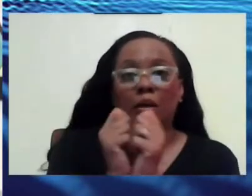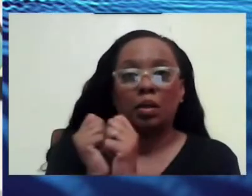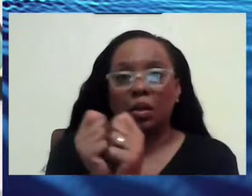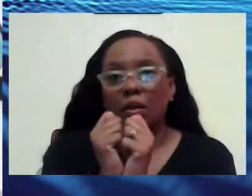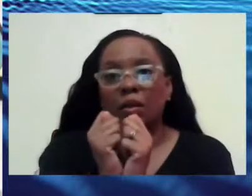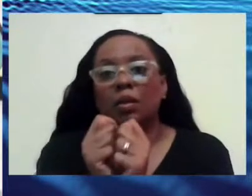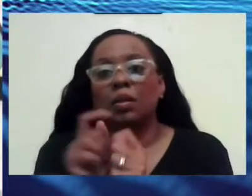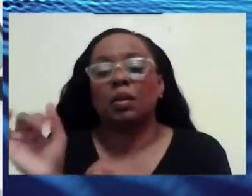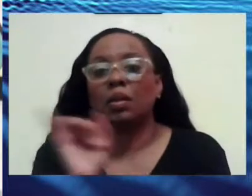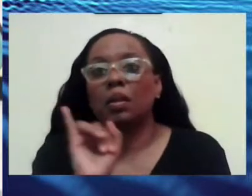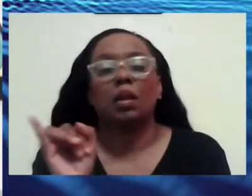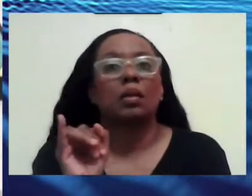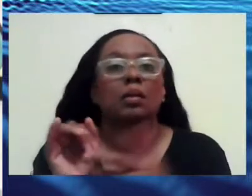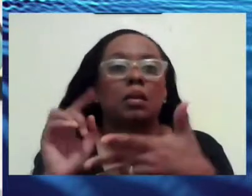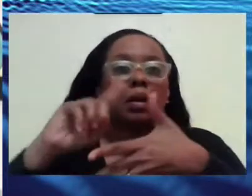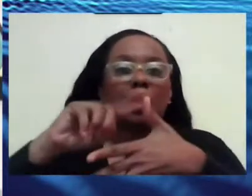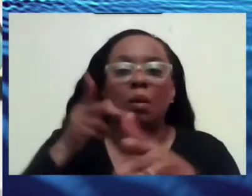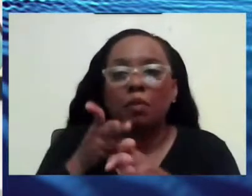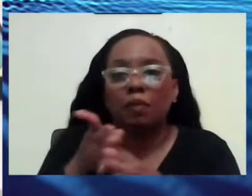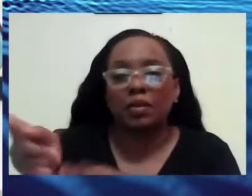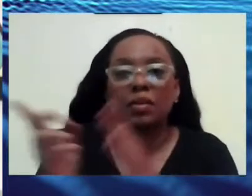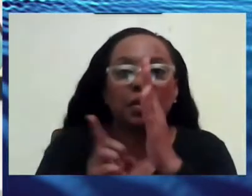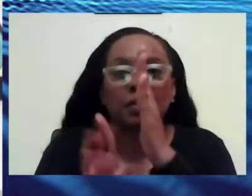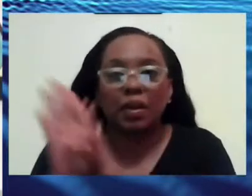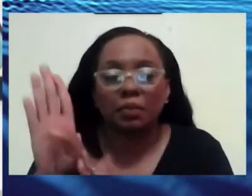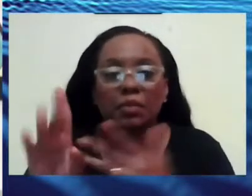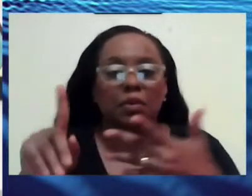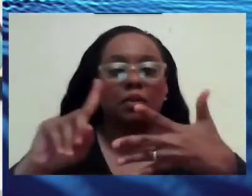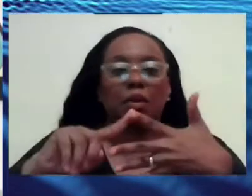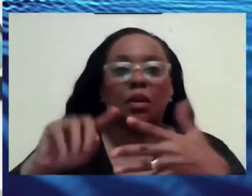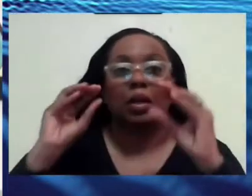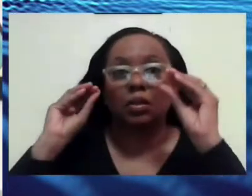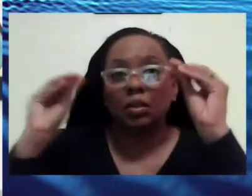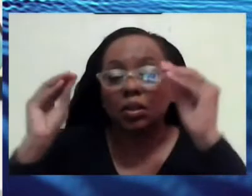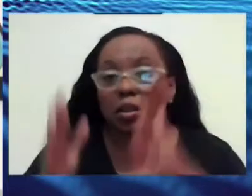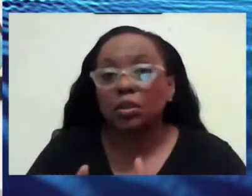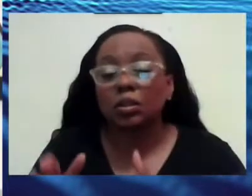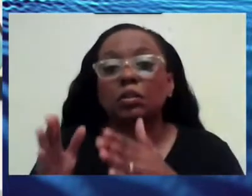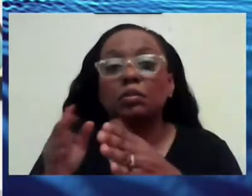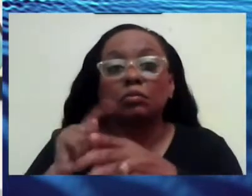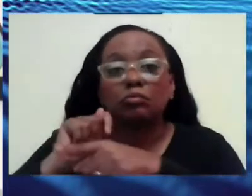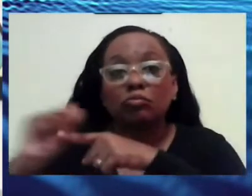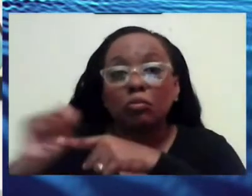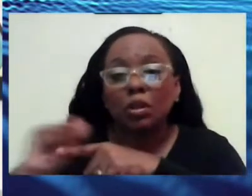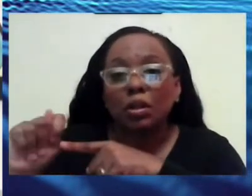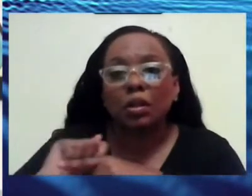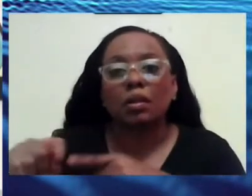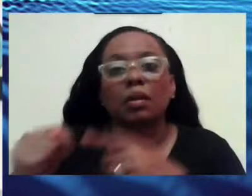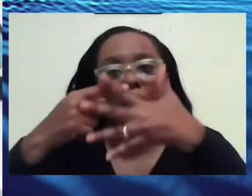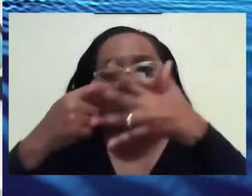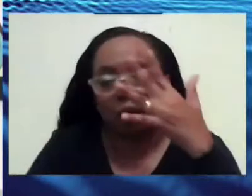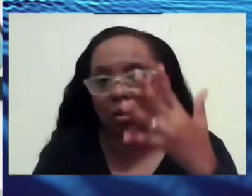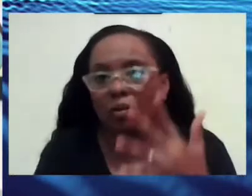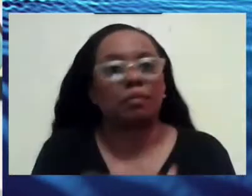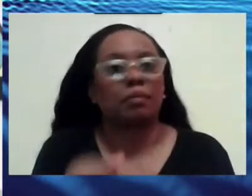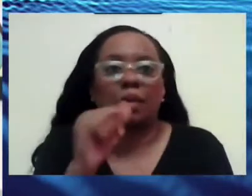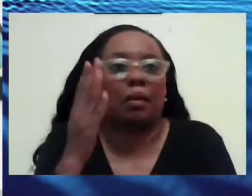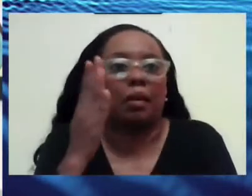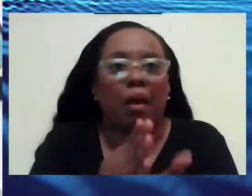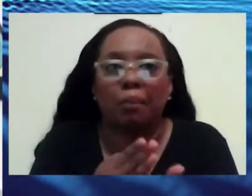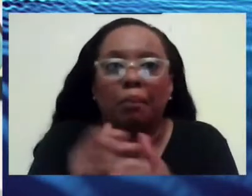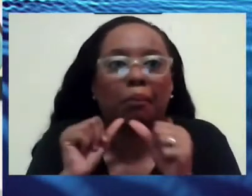continuing professional development, teacher reform, teacher training. And so we are not stopping, even things to